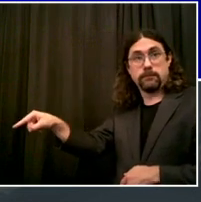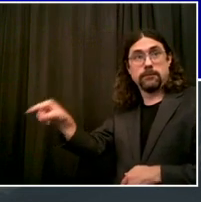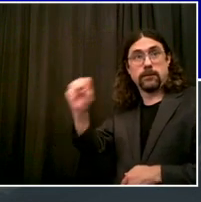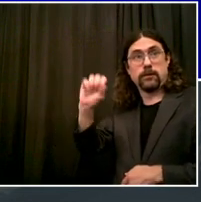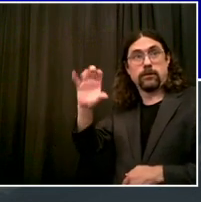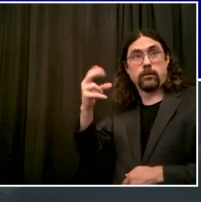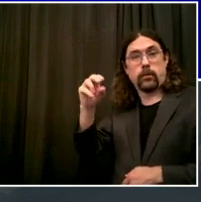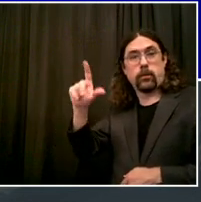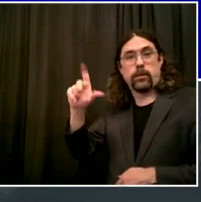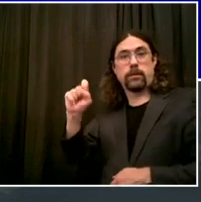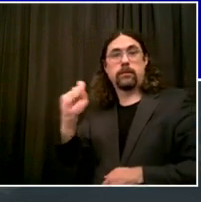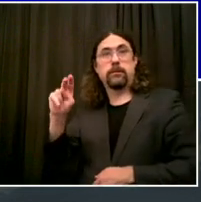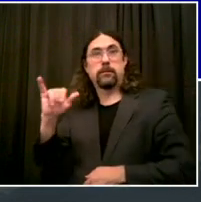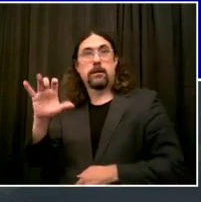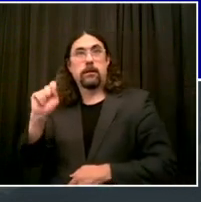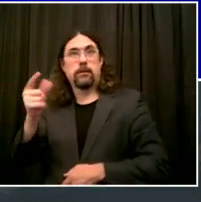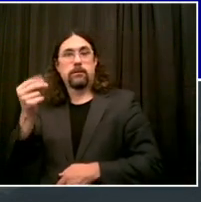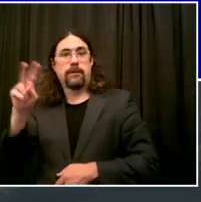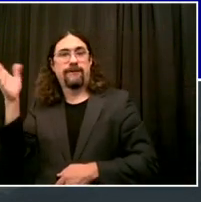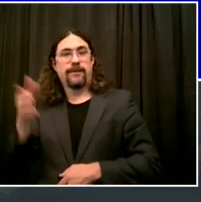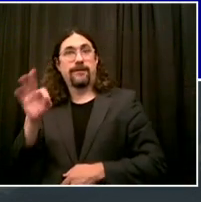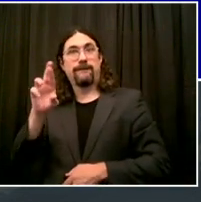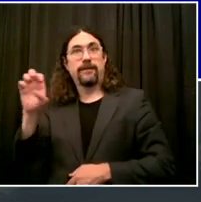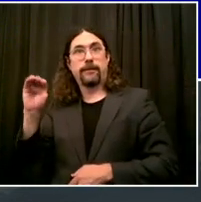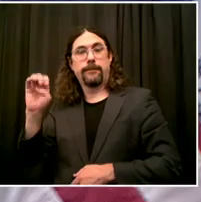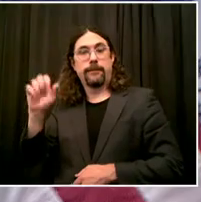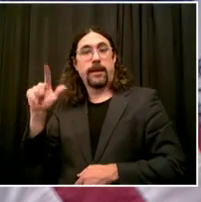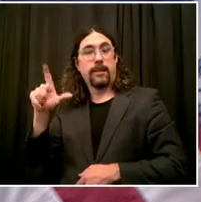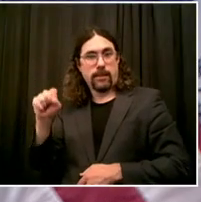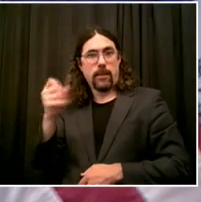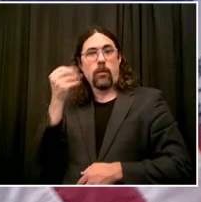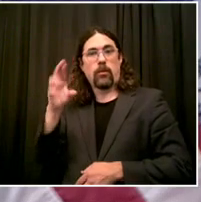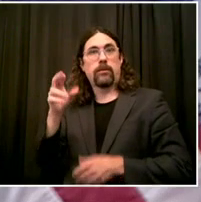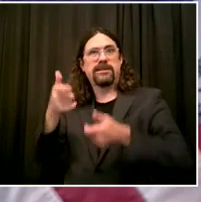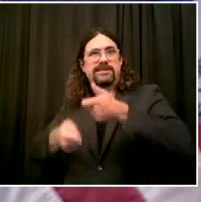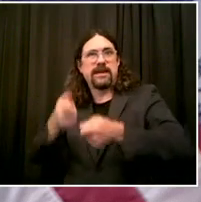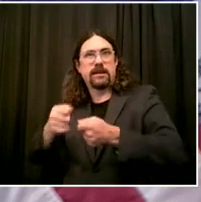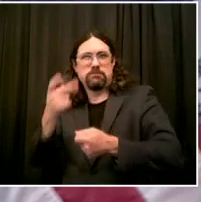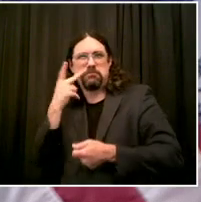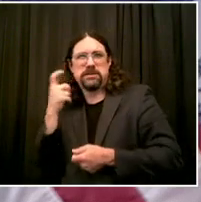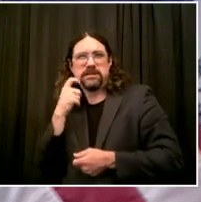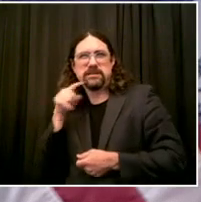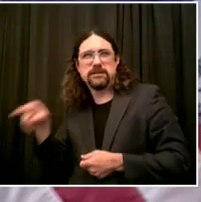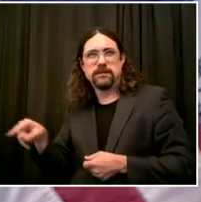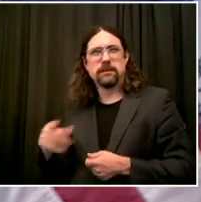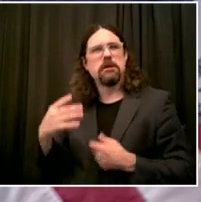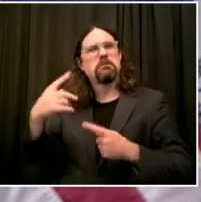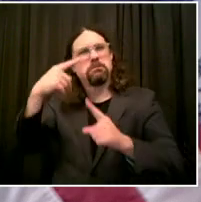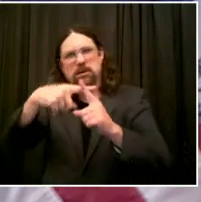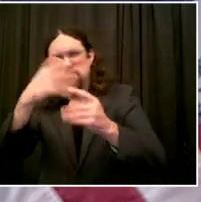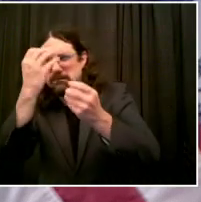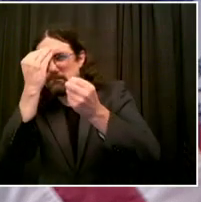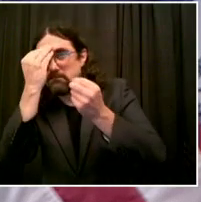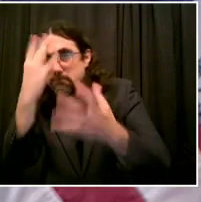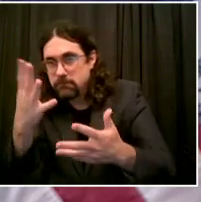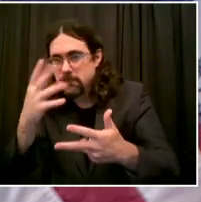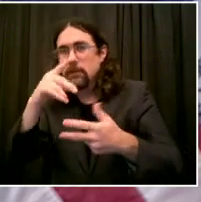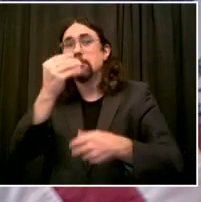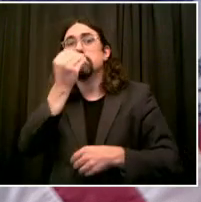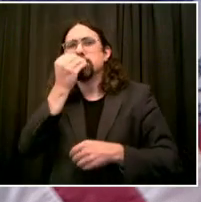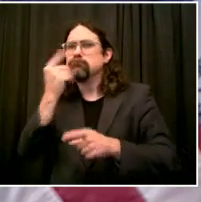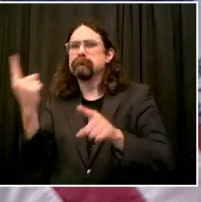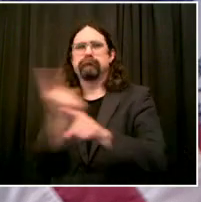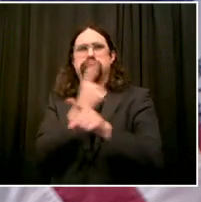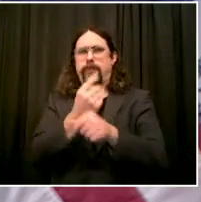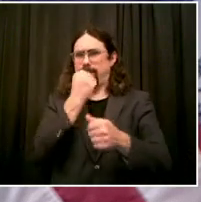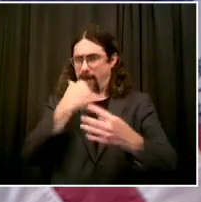options. Thank you. Thank you very, very much. Commissioner, congratulations to you and your team. And pizza kits, this is good